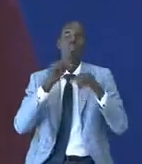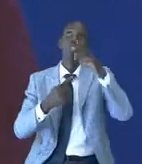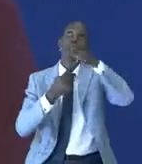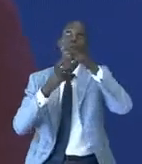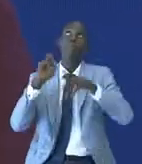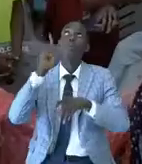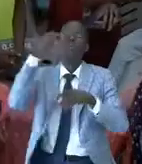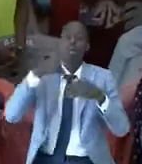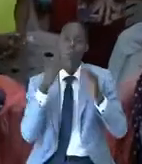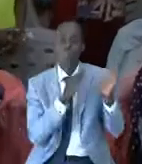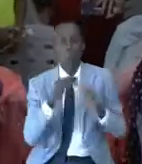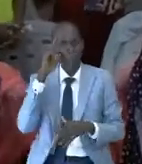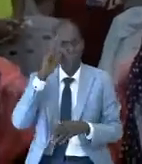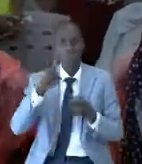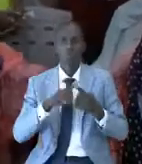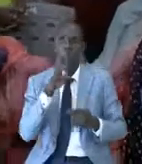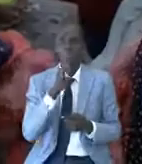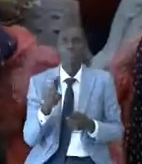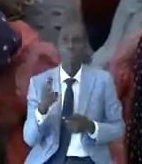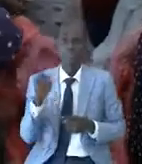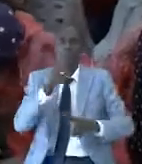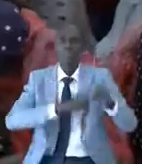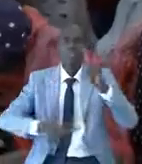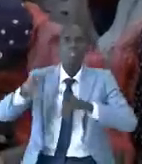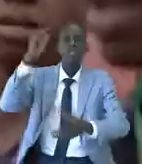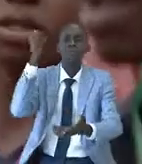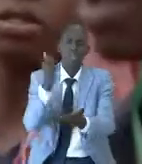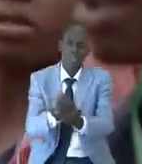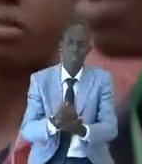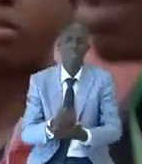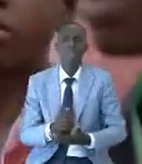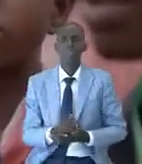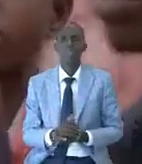be. Can I hear your amen? Amen.